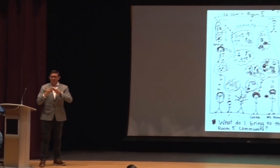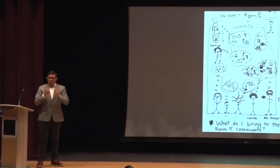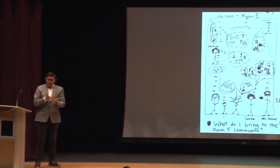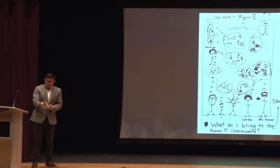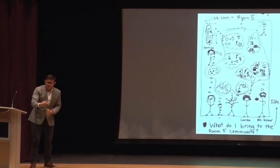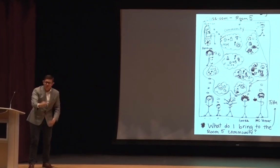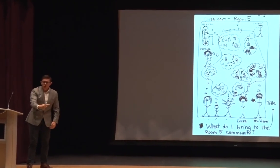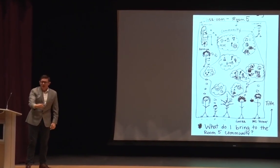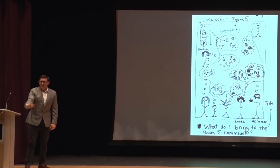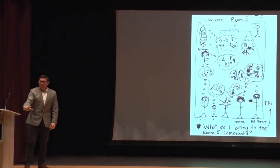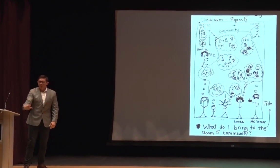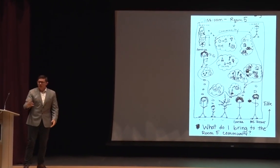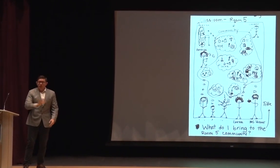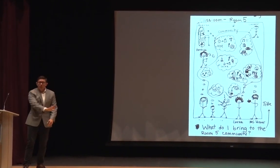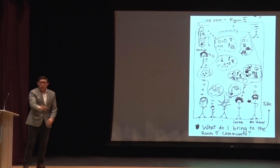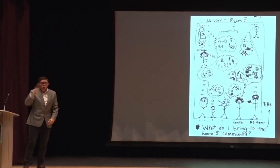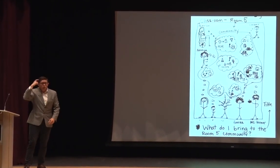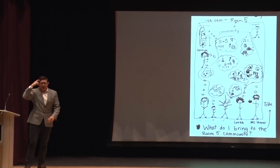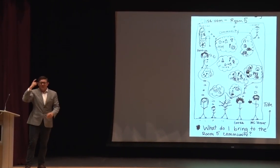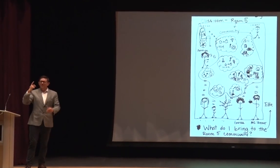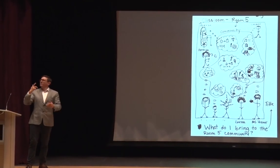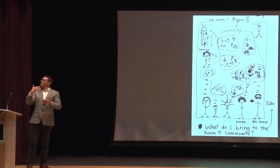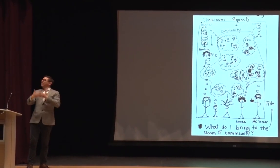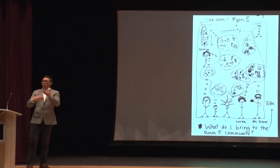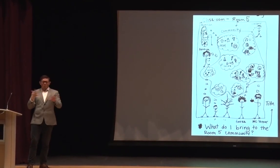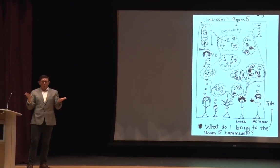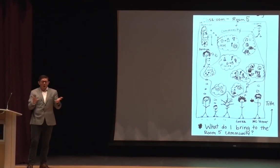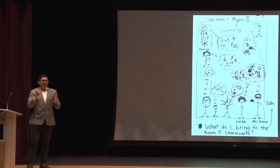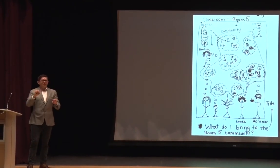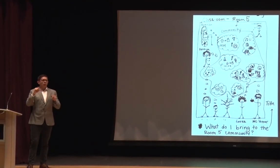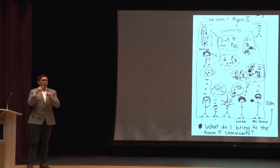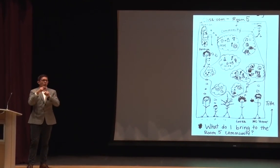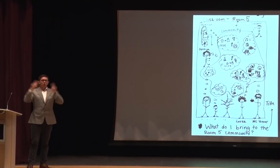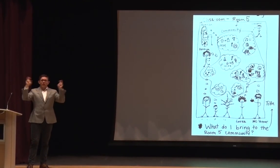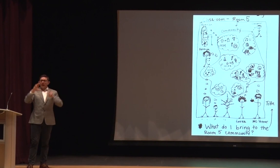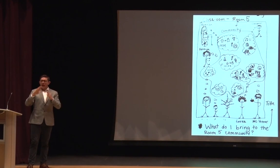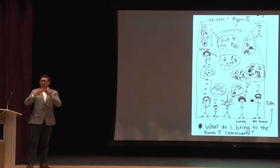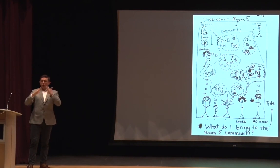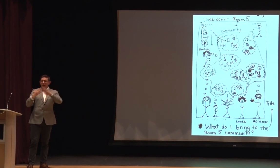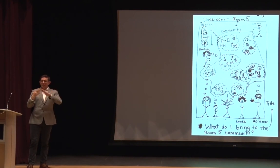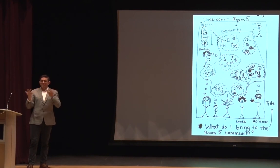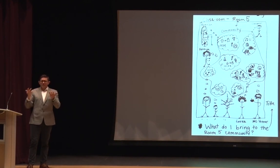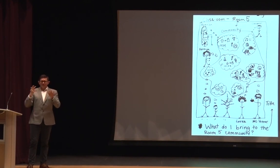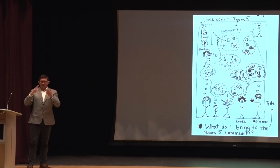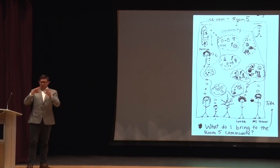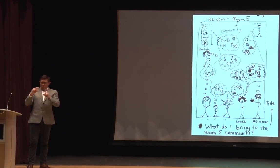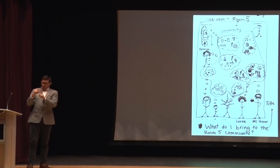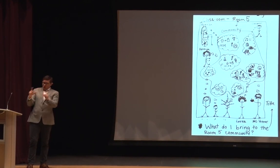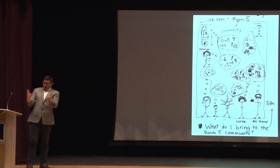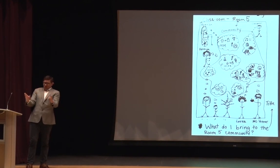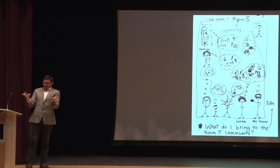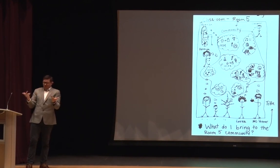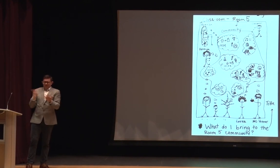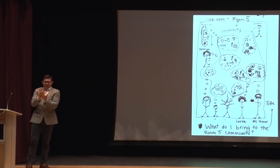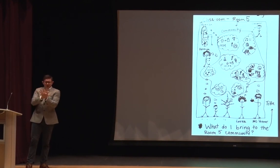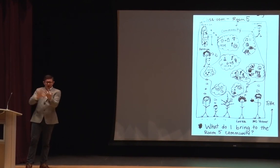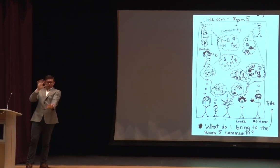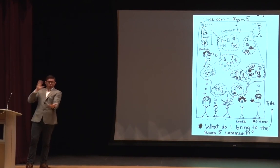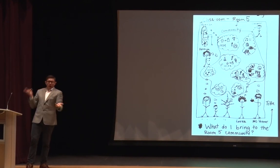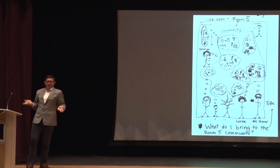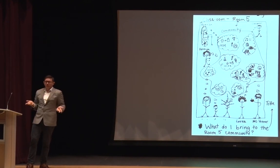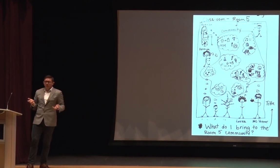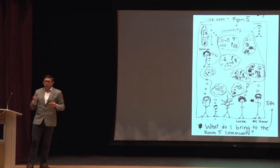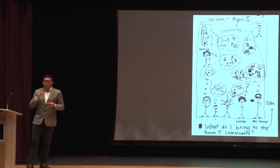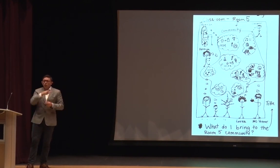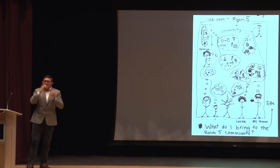of community to first and second graders. Really, their brains are just trying to process what that word